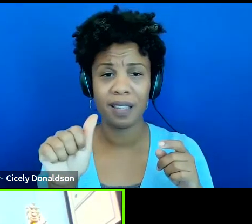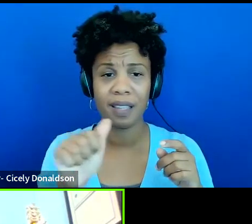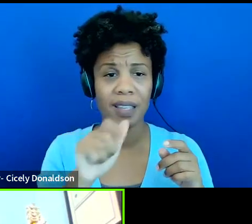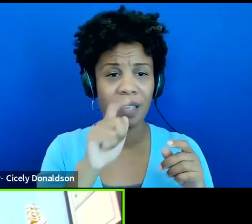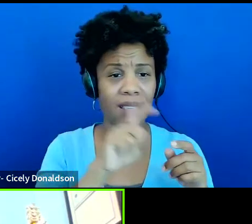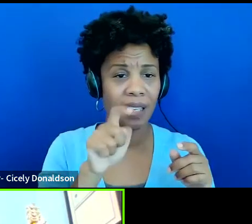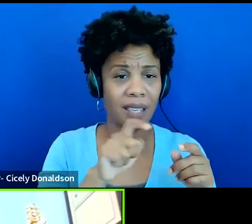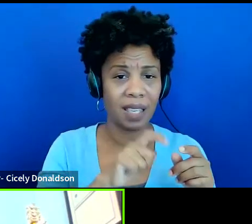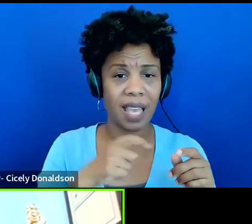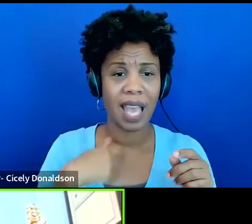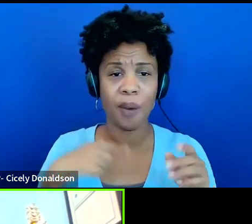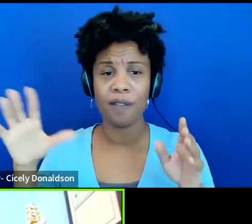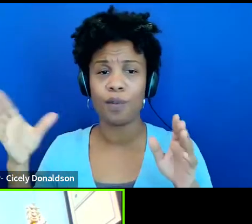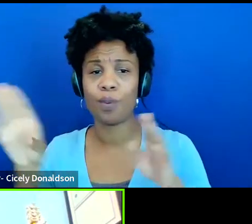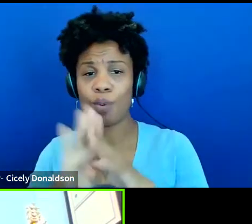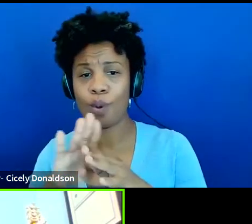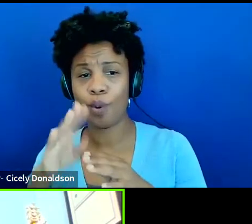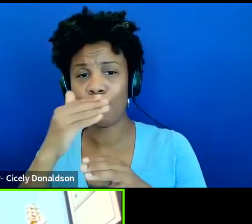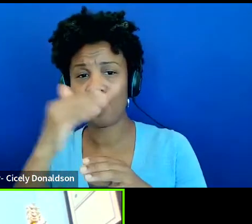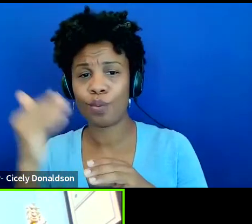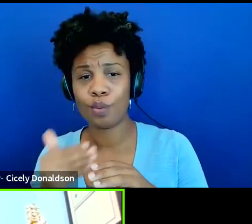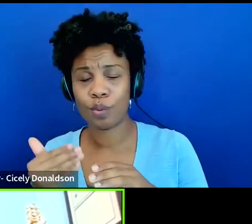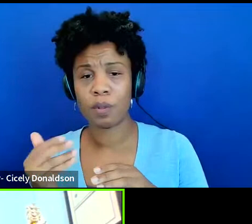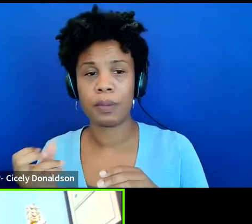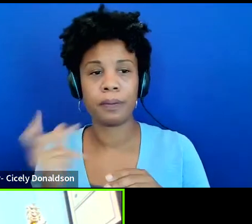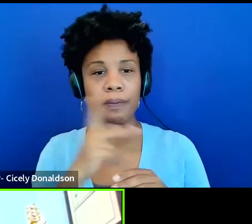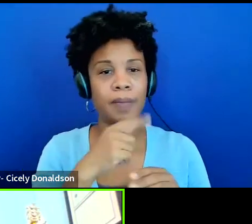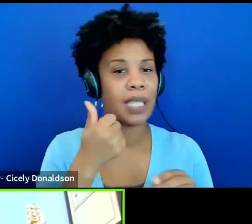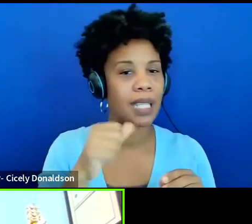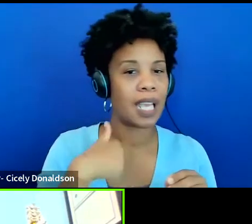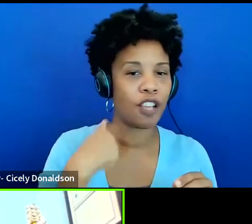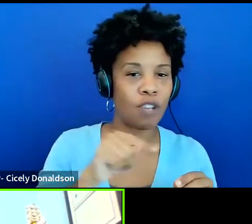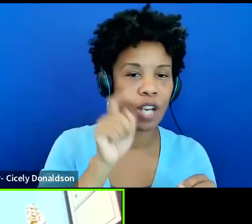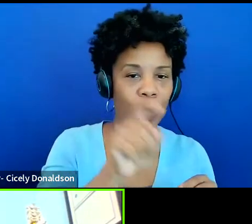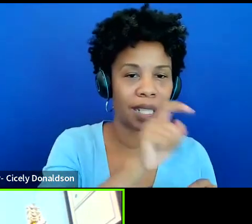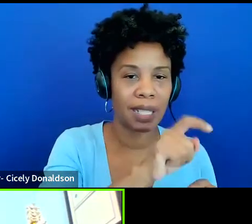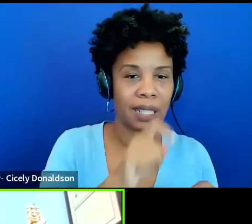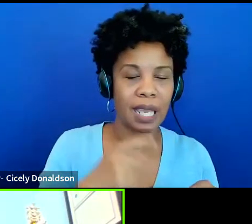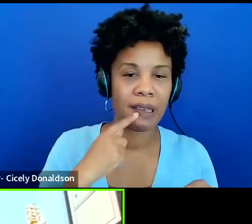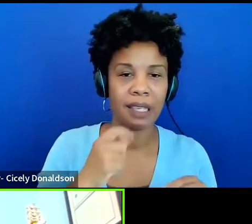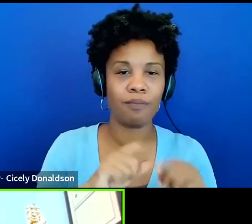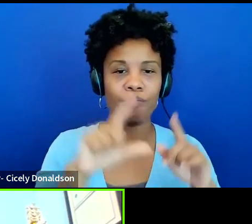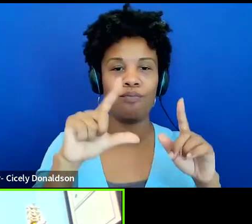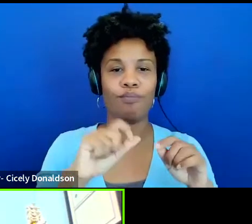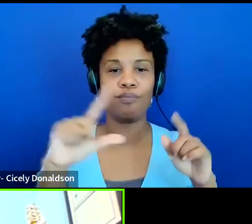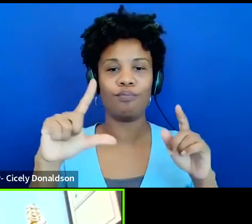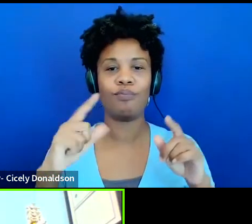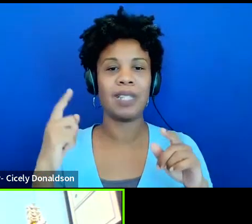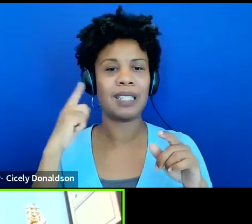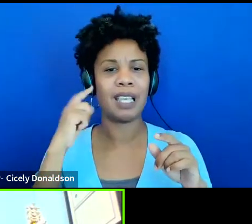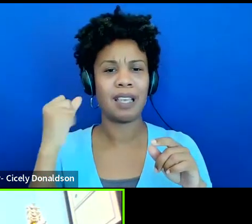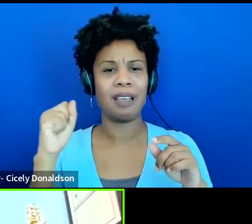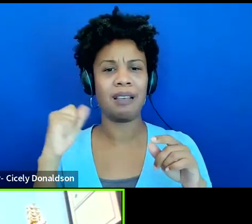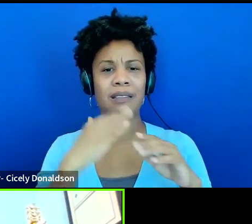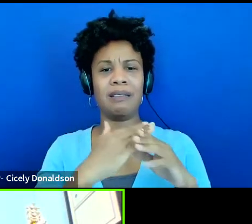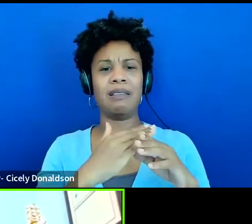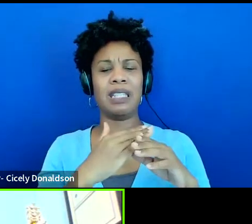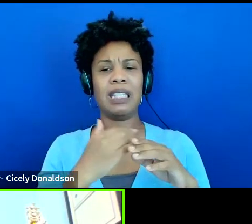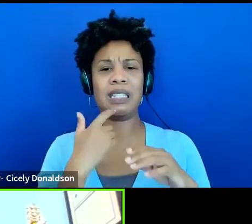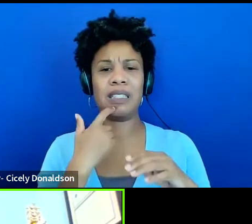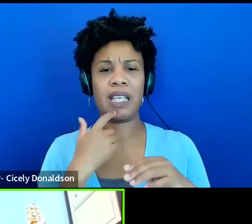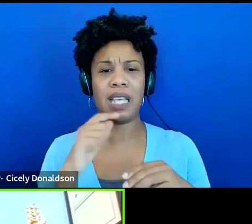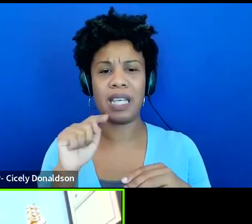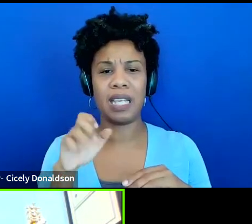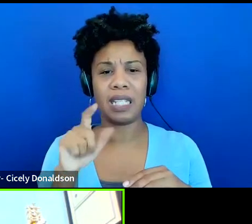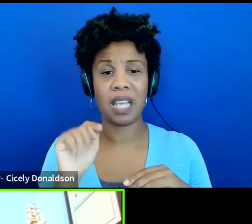to sign off completely. Everything I try to engage, I get that little sound that says a text box is